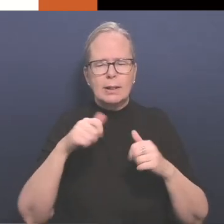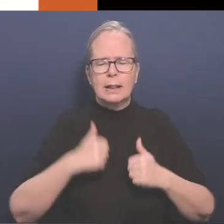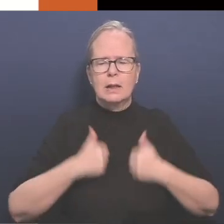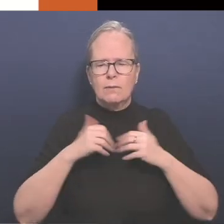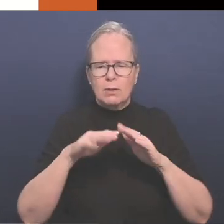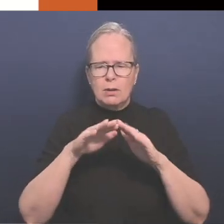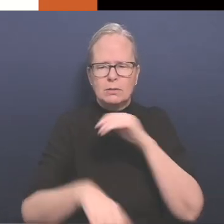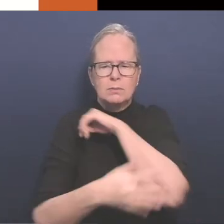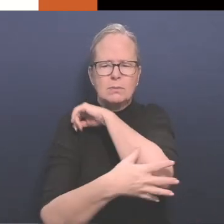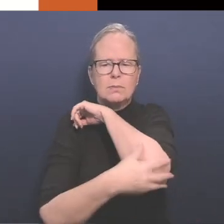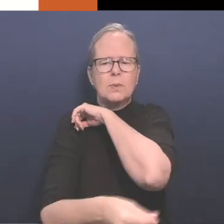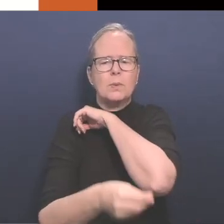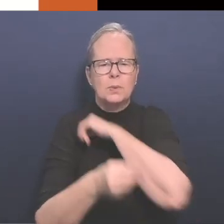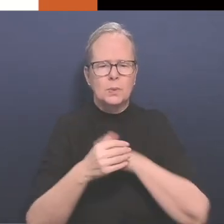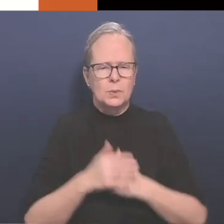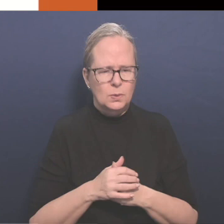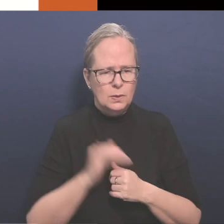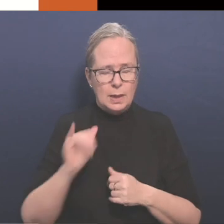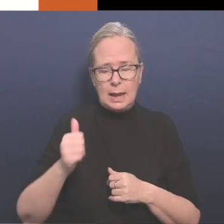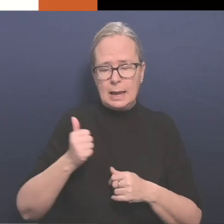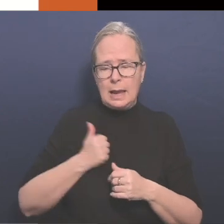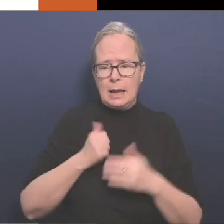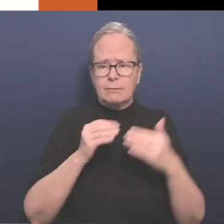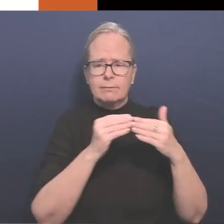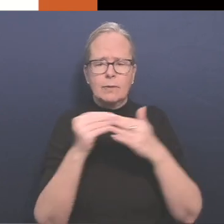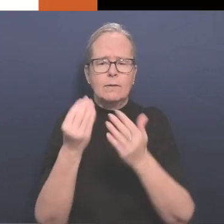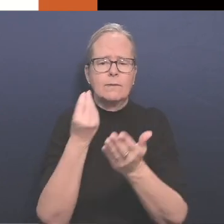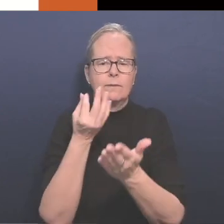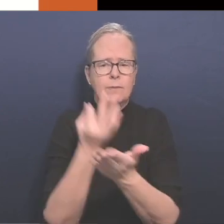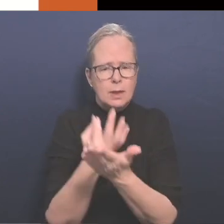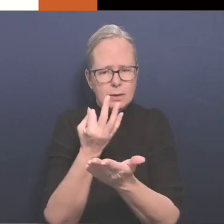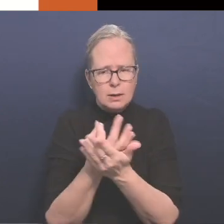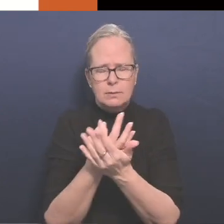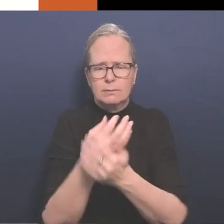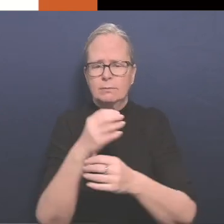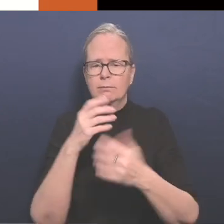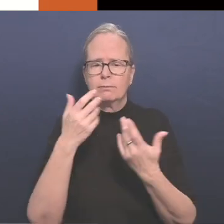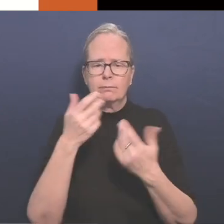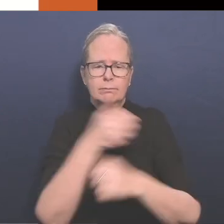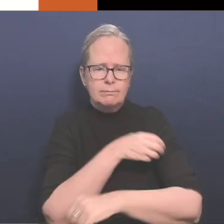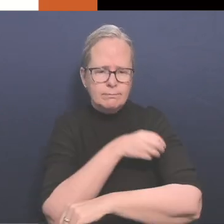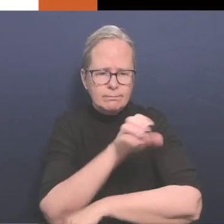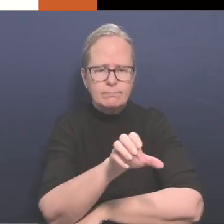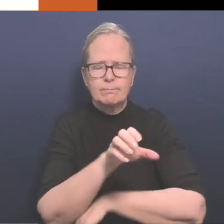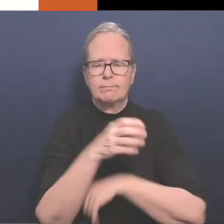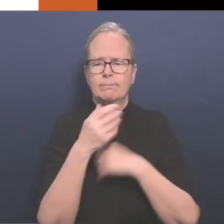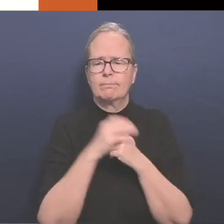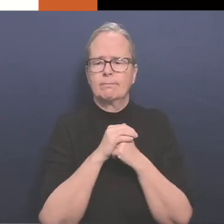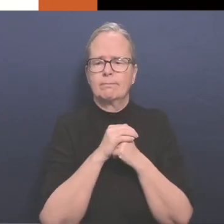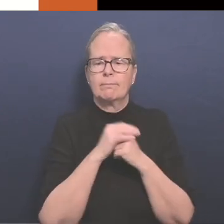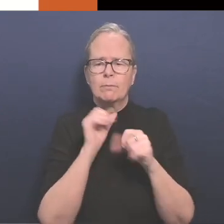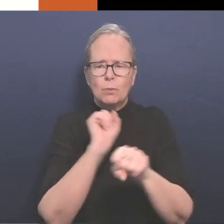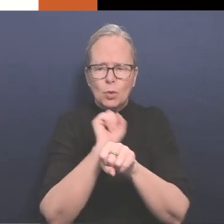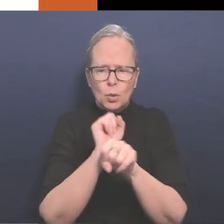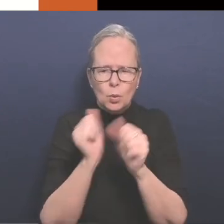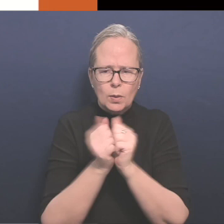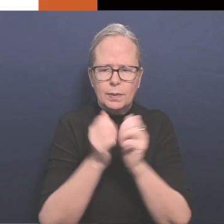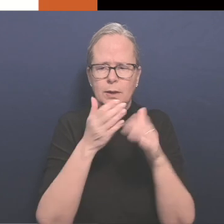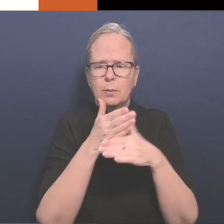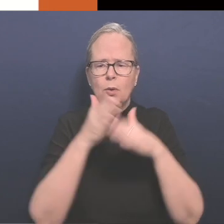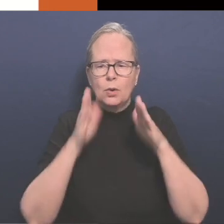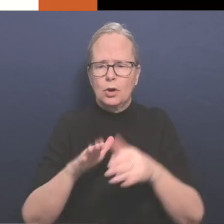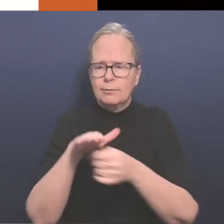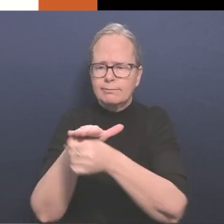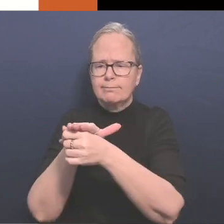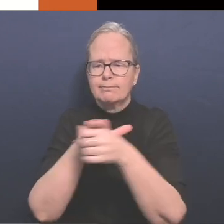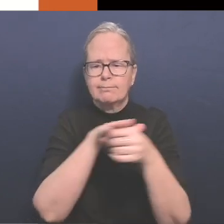if we run out of time, which we have a lot of material to cover, so it's a possibility, we do have that email address. You can send us your questions and